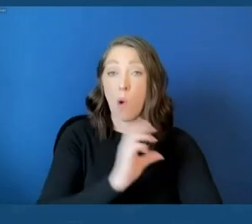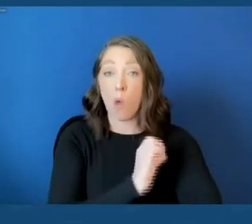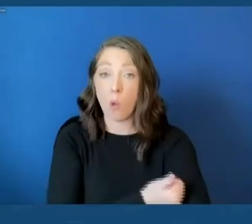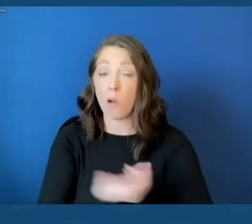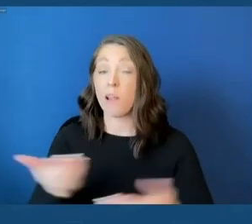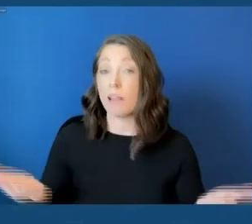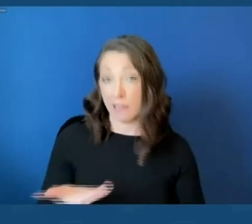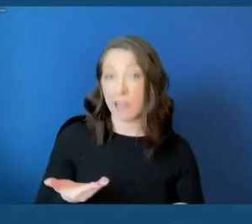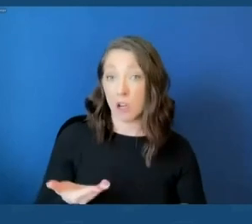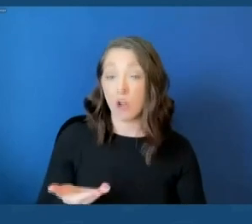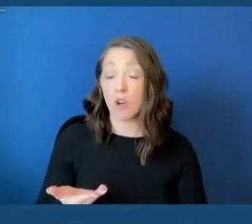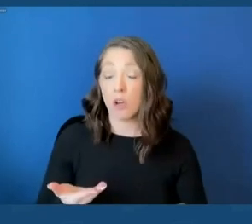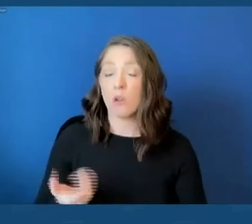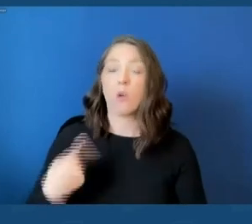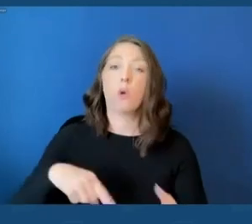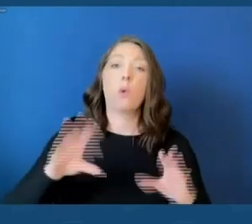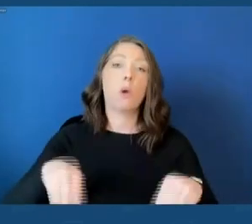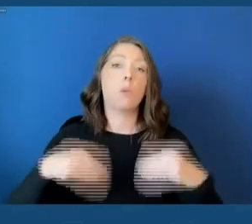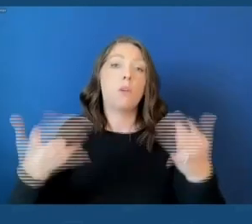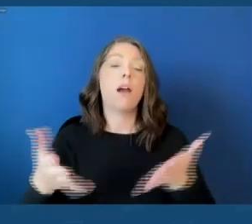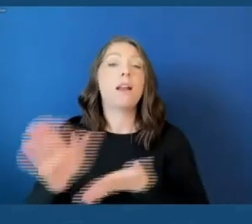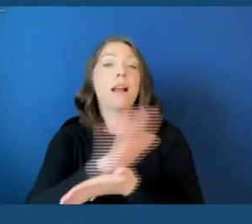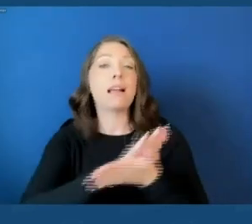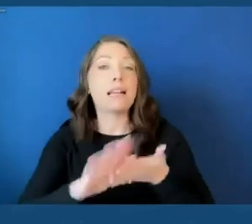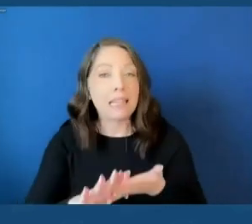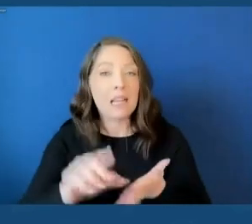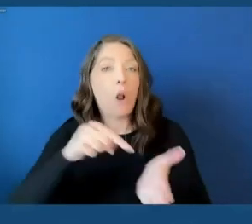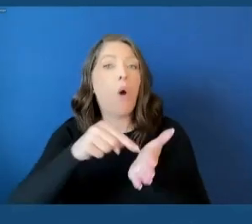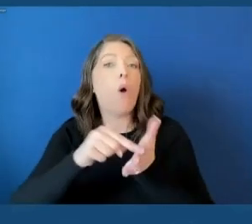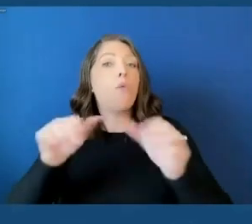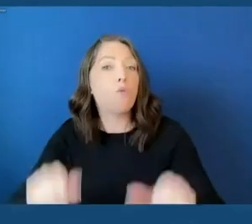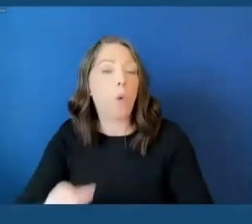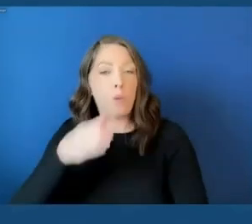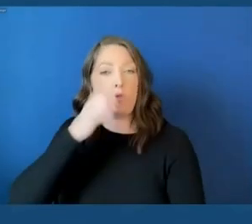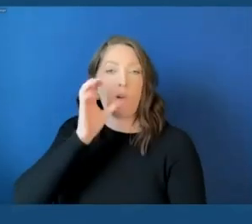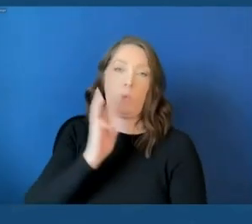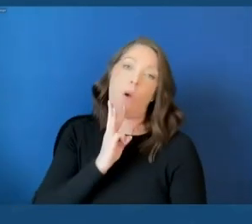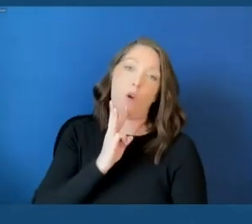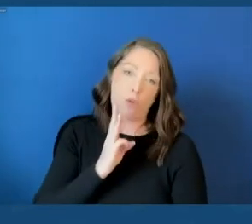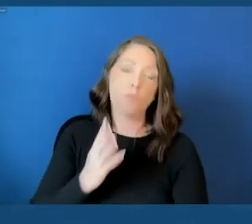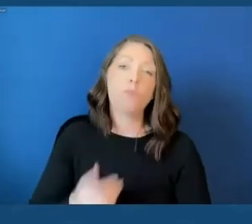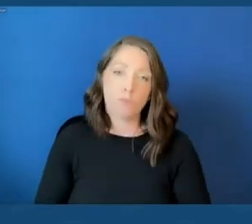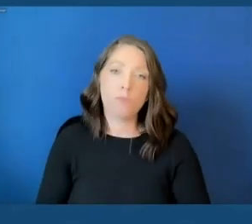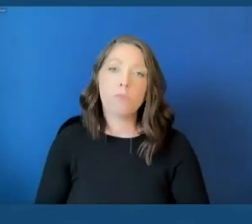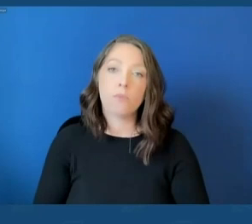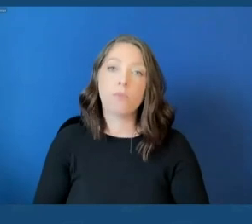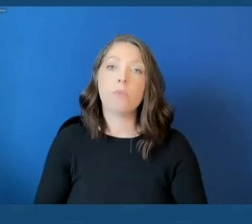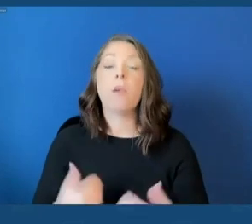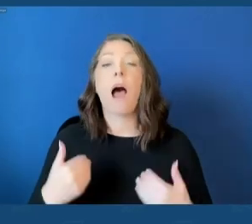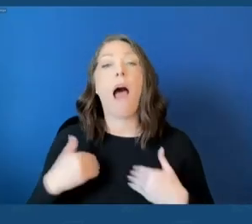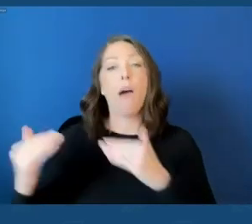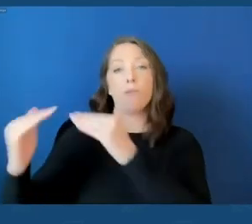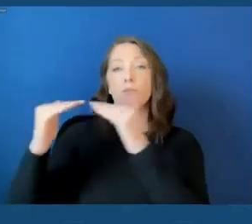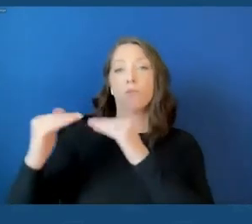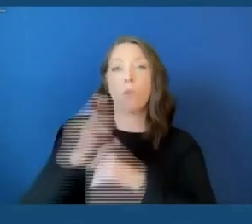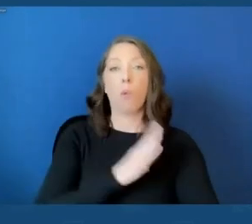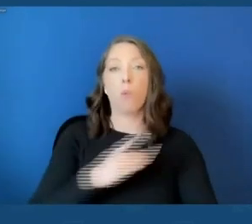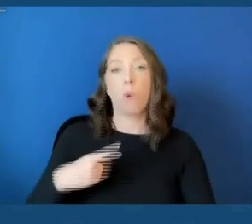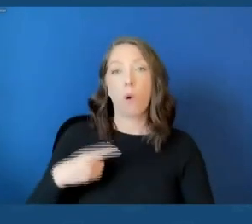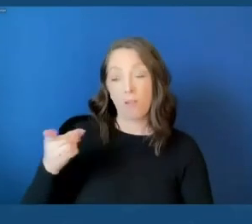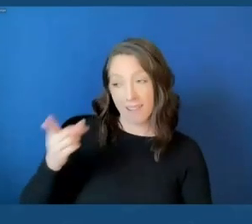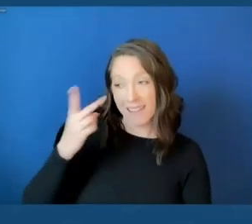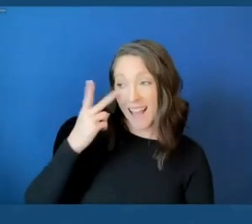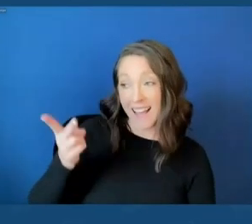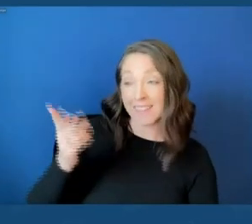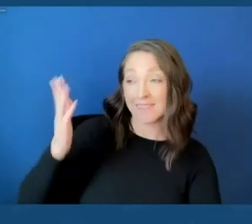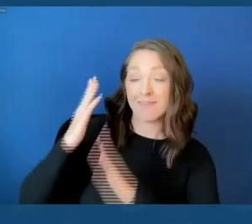we provide clean, affordable drinking water. And I have some fellow colleagues on the board. I see former Congressman Tim